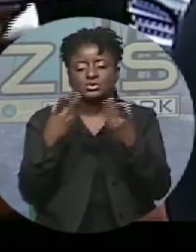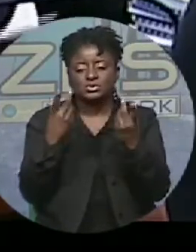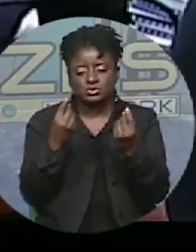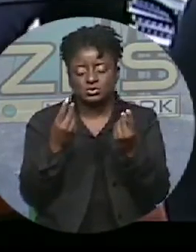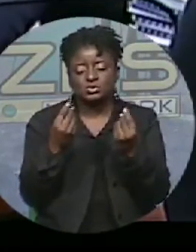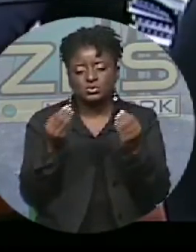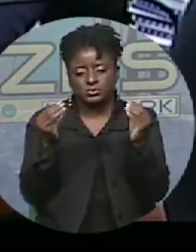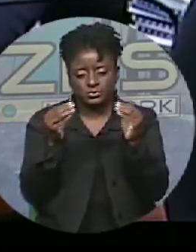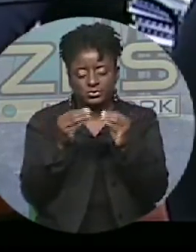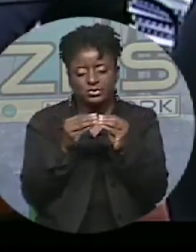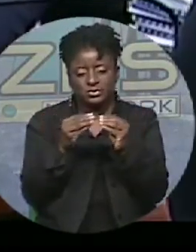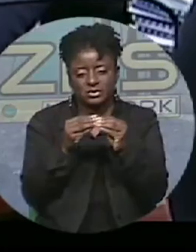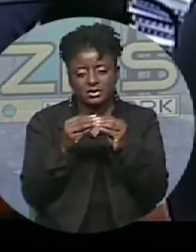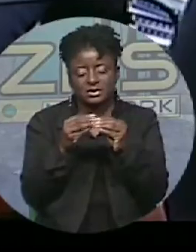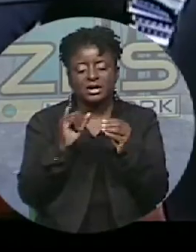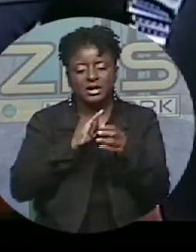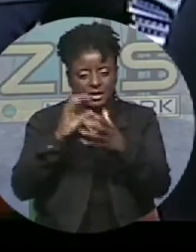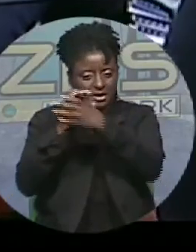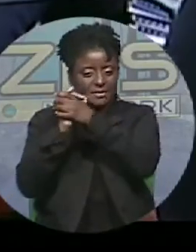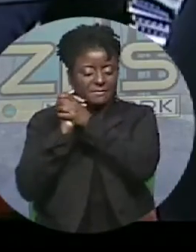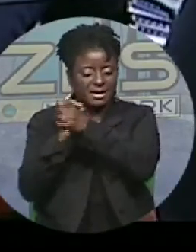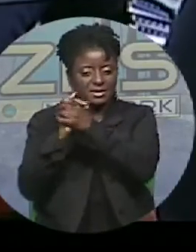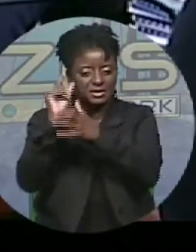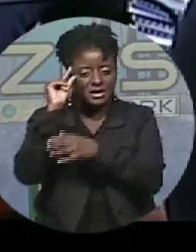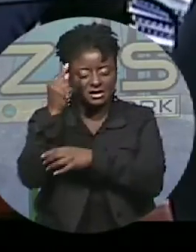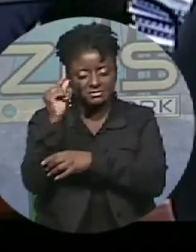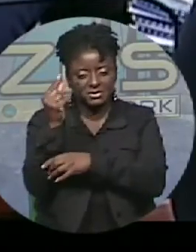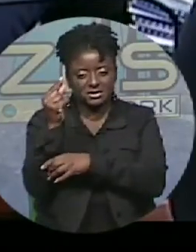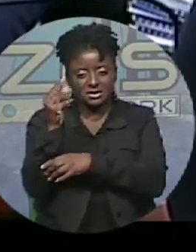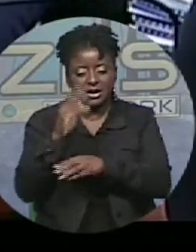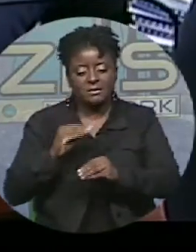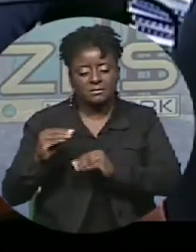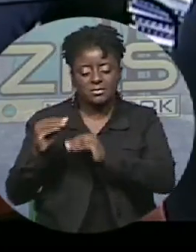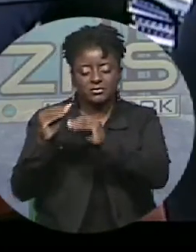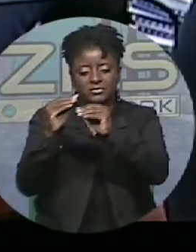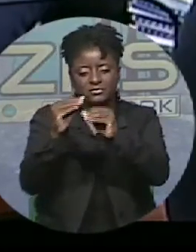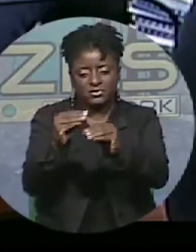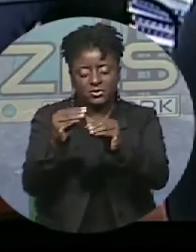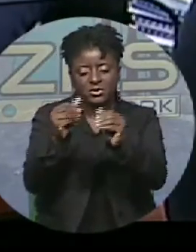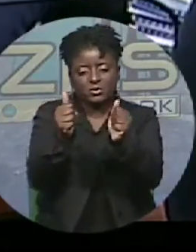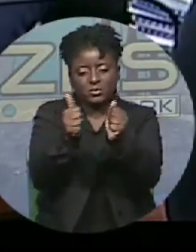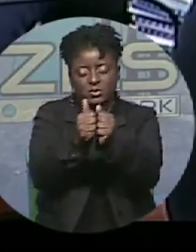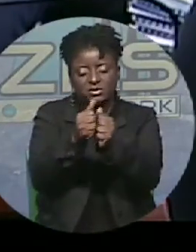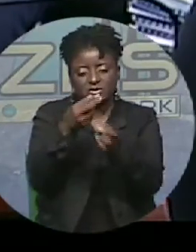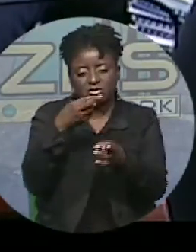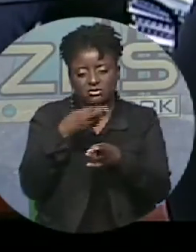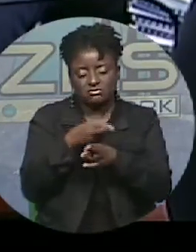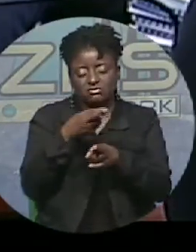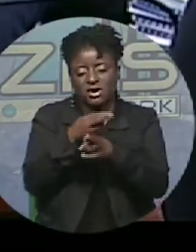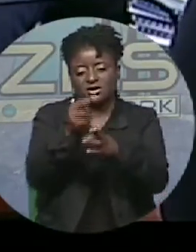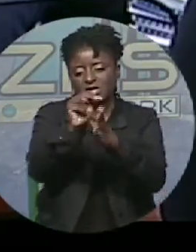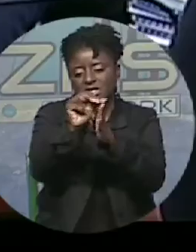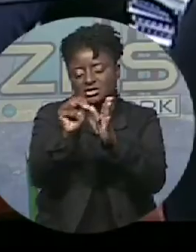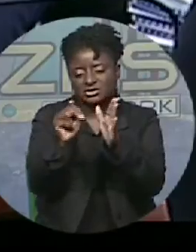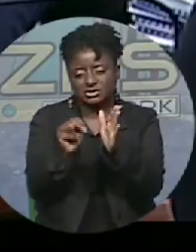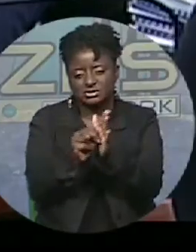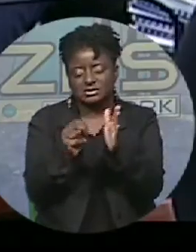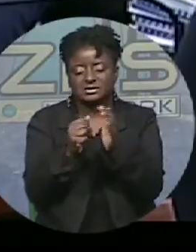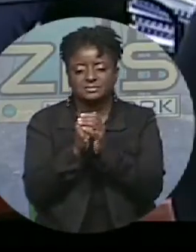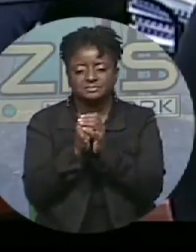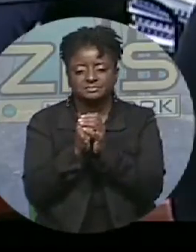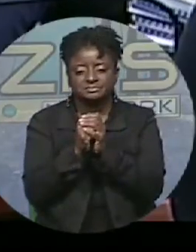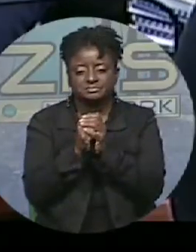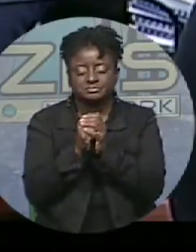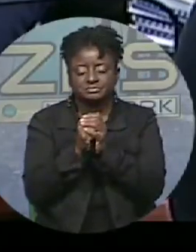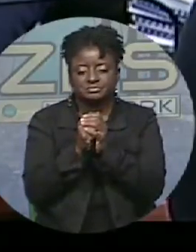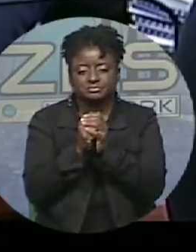we are moving forward with the regulations, because one of the things that we also realize that when large sums of money or even small sums of